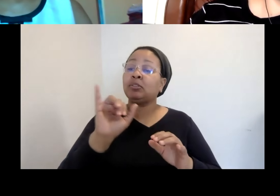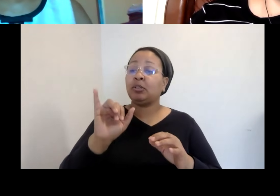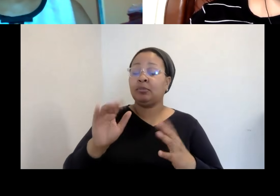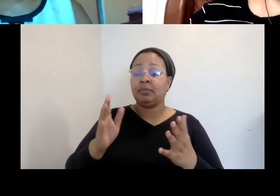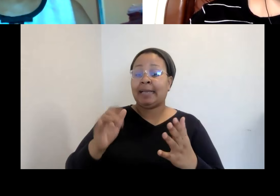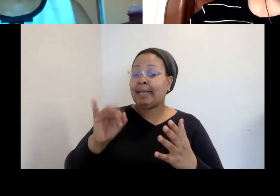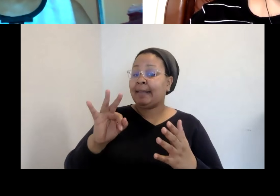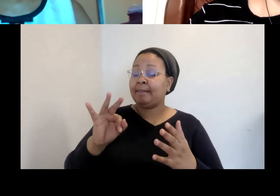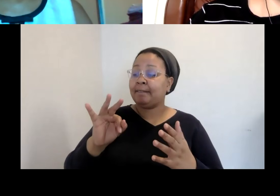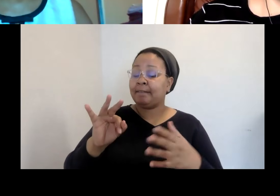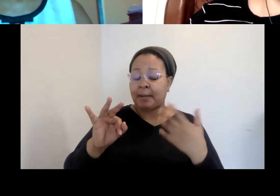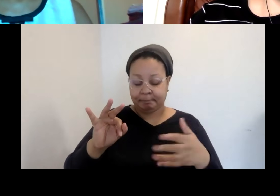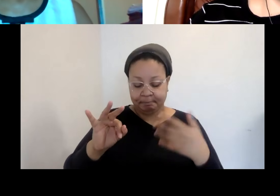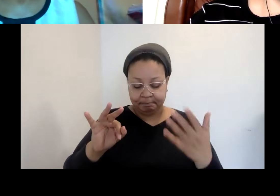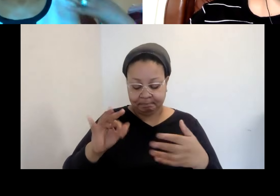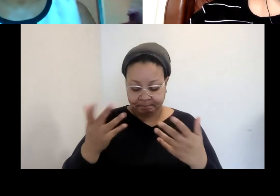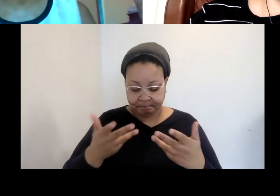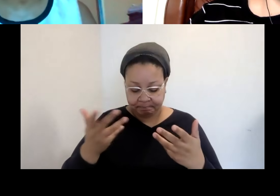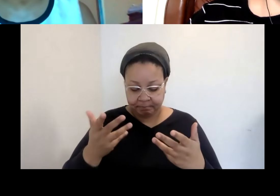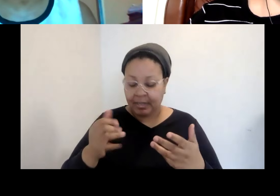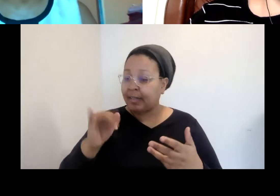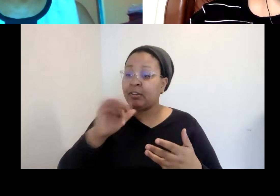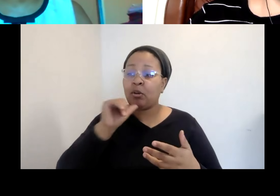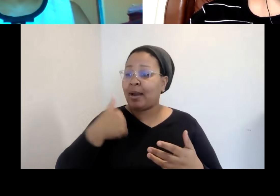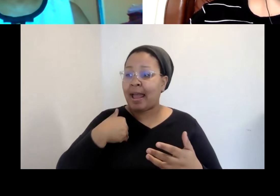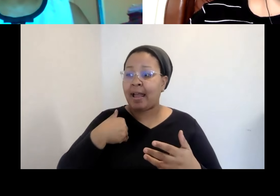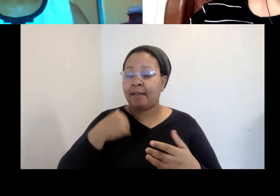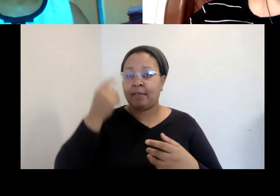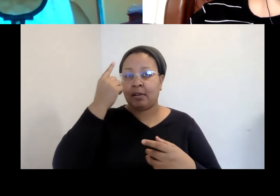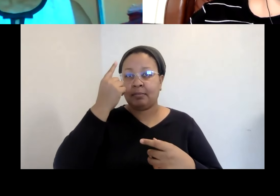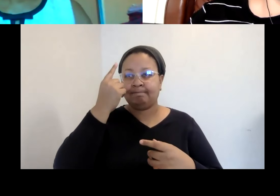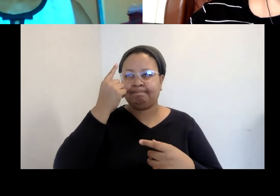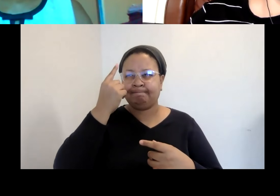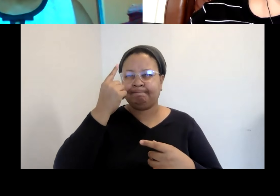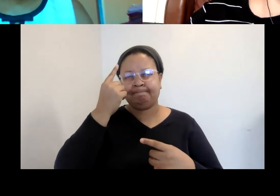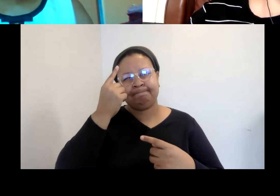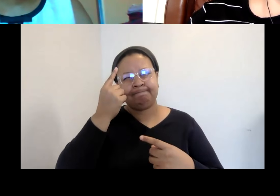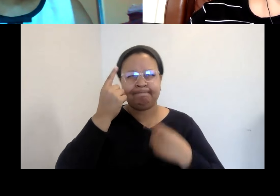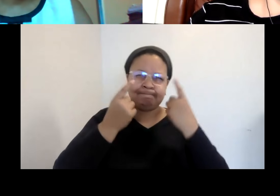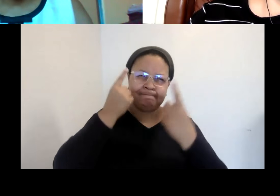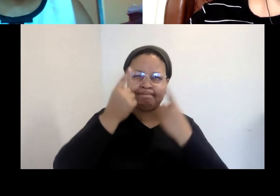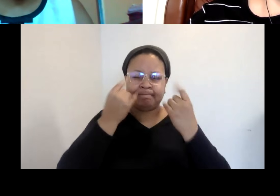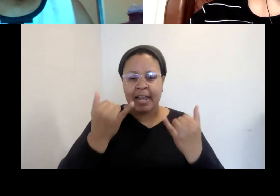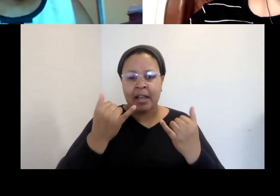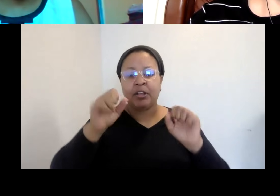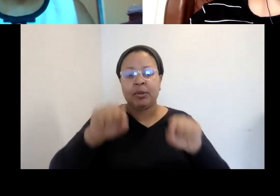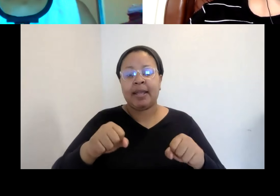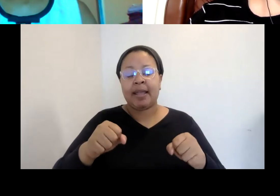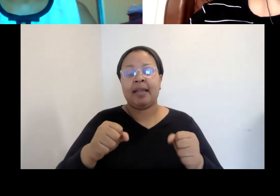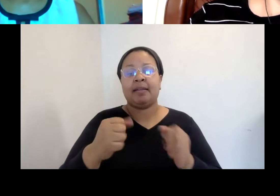you have a question come upon you at a later time, just reach me at